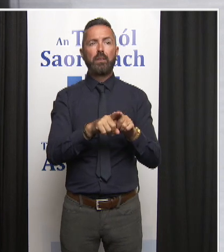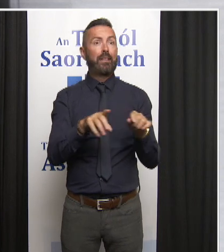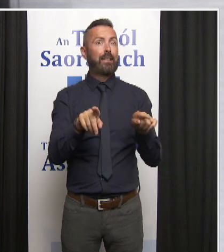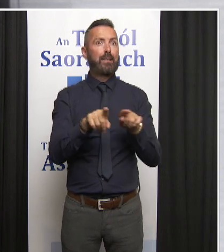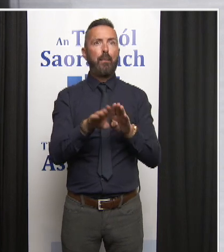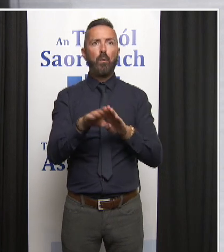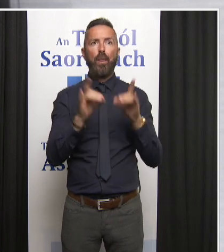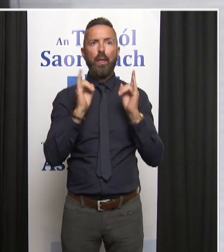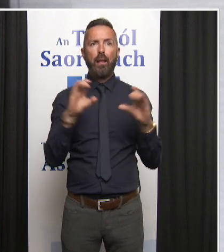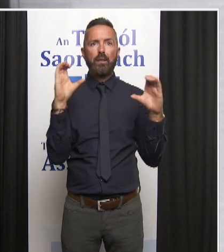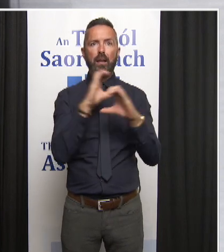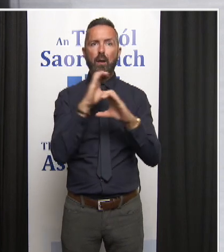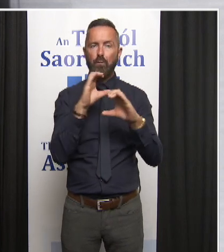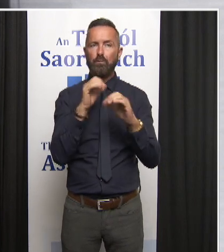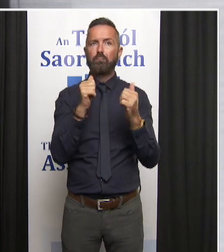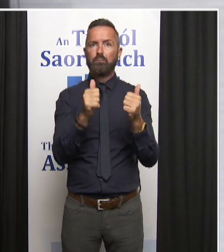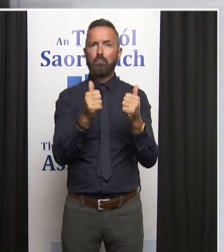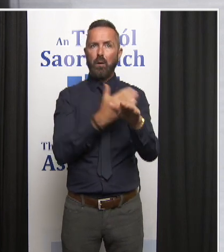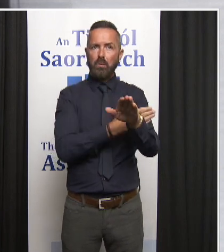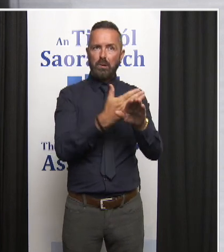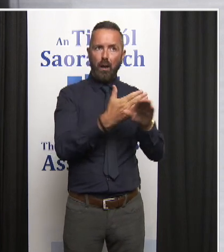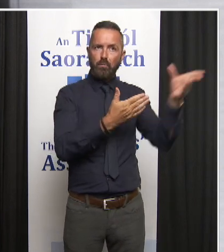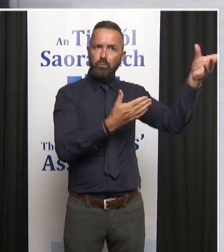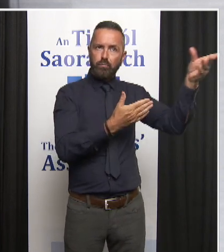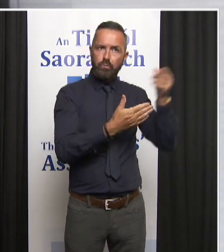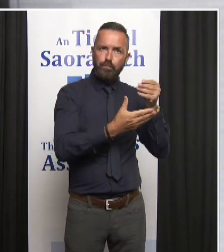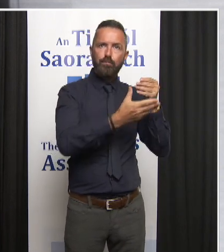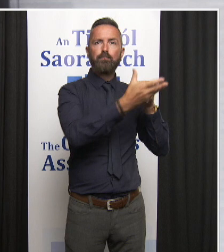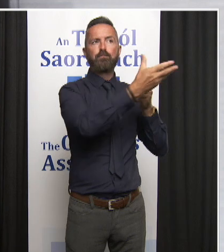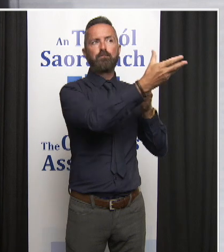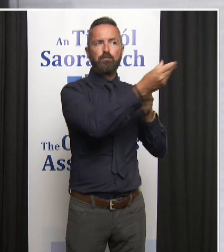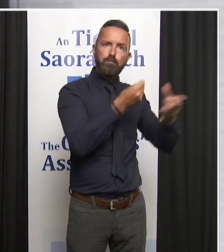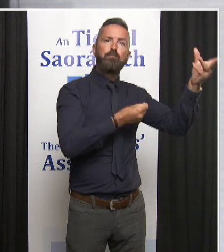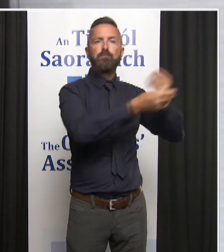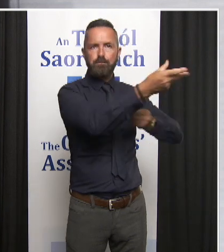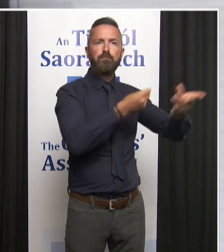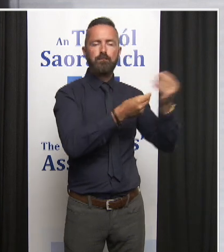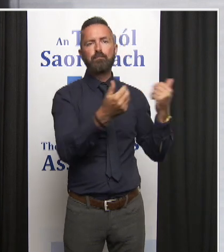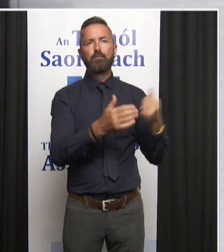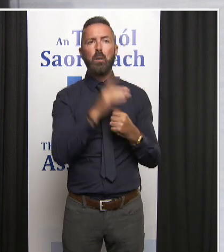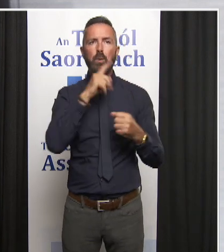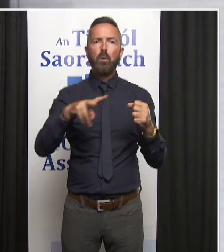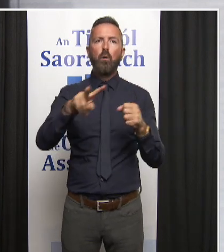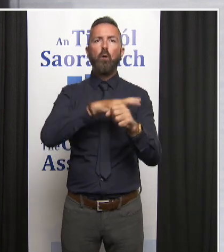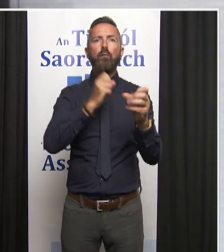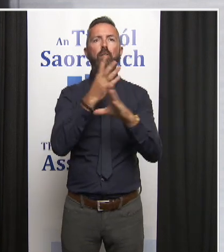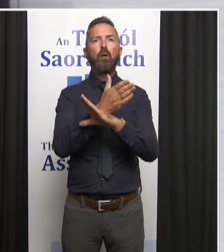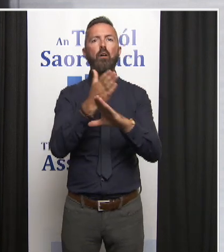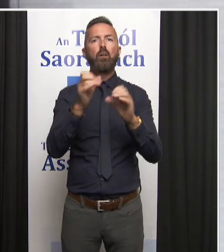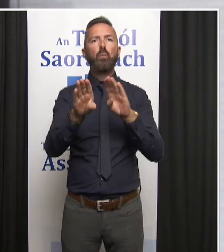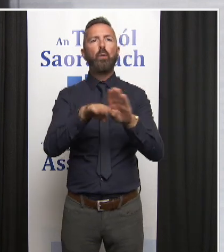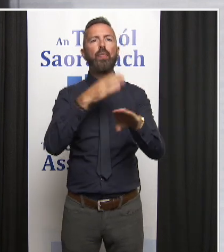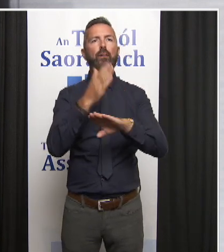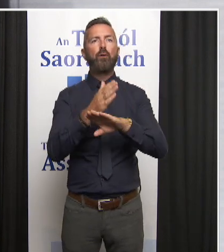healthcare. And then, but overall, I think for the functions, we kind of came to an agreement that